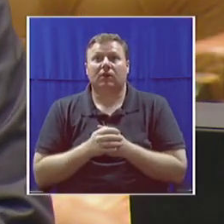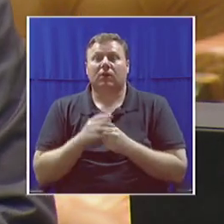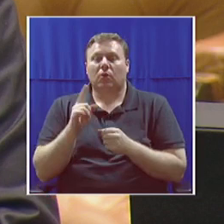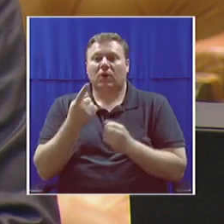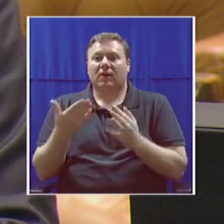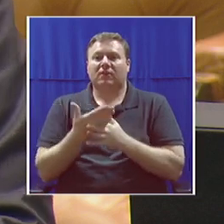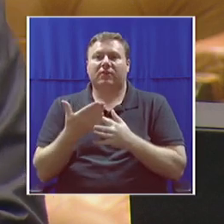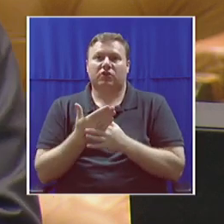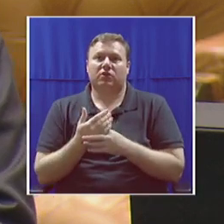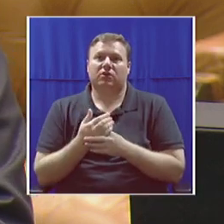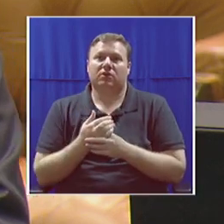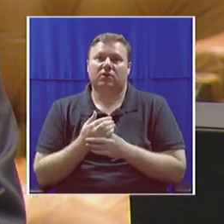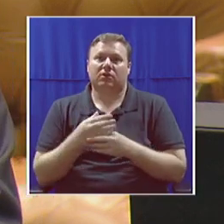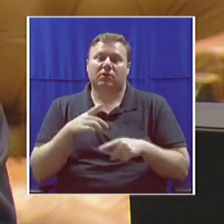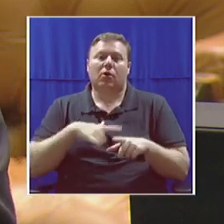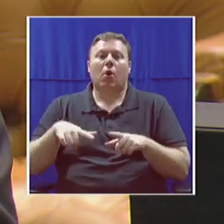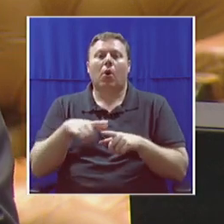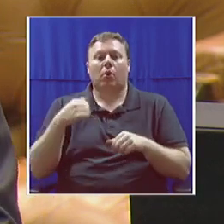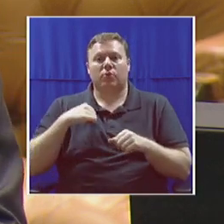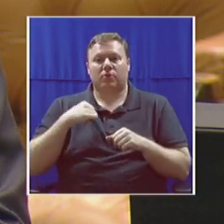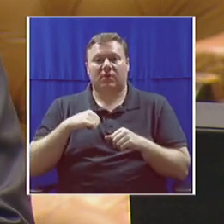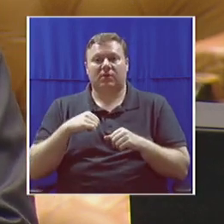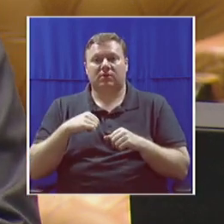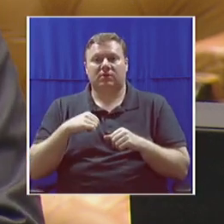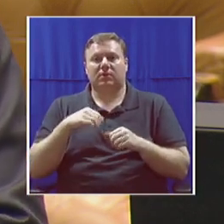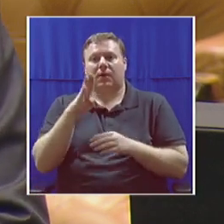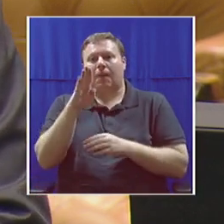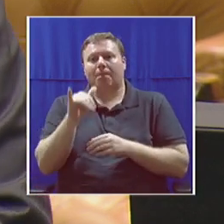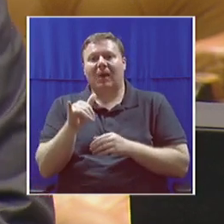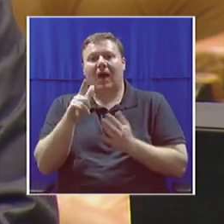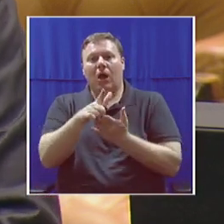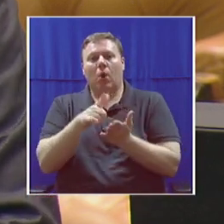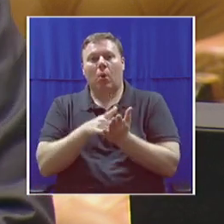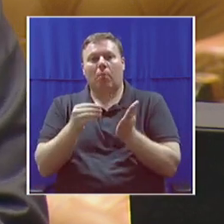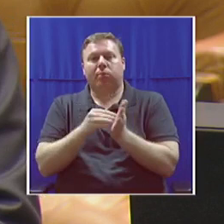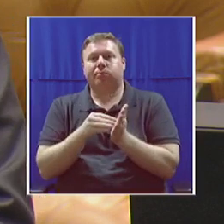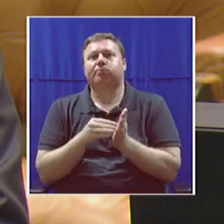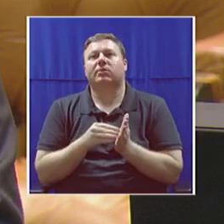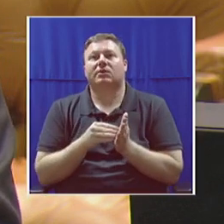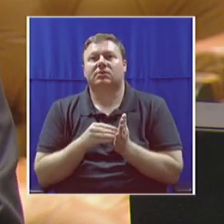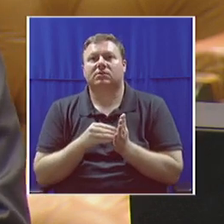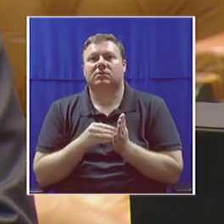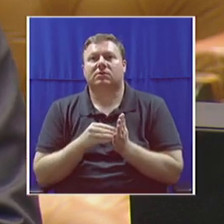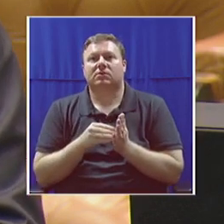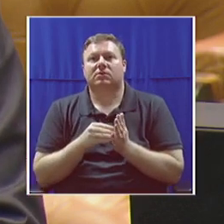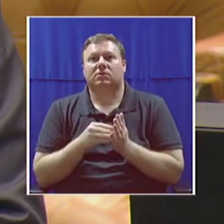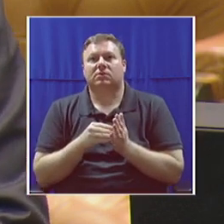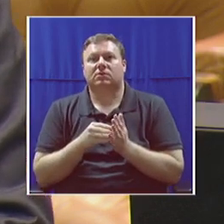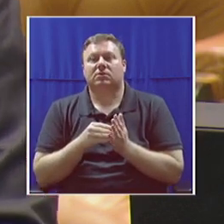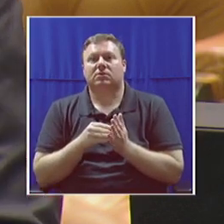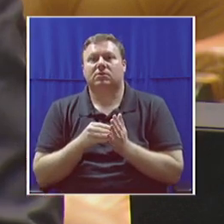is local municipalities passing bylaws which would need to be enforced